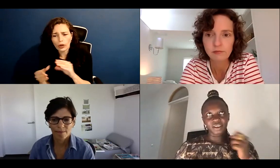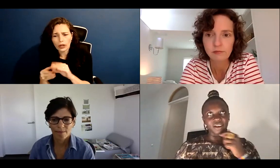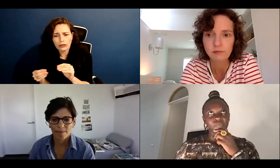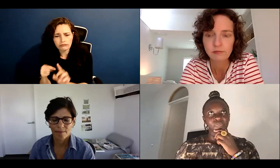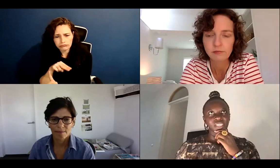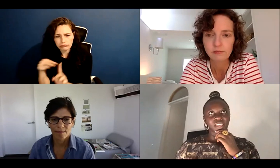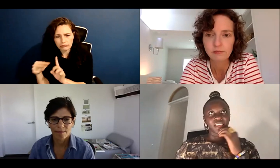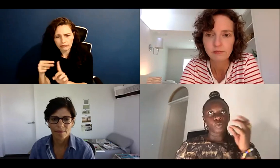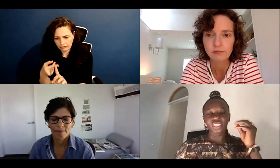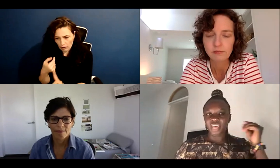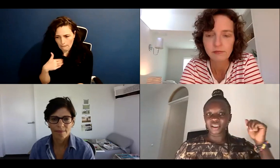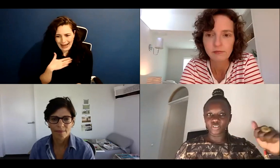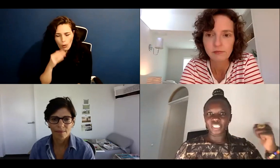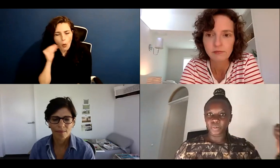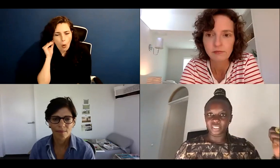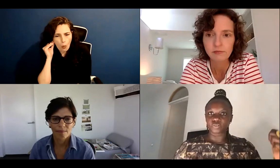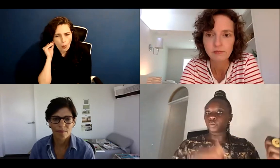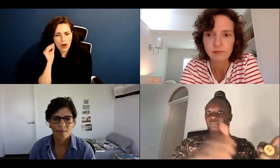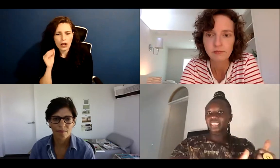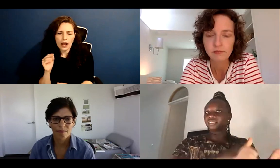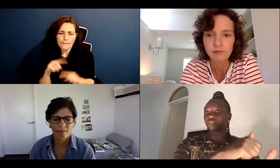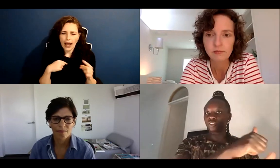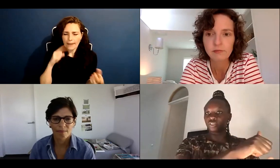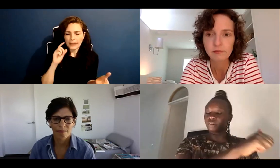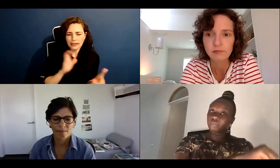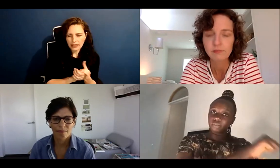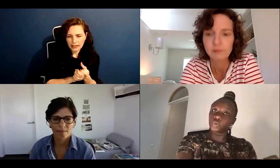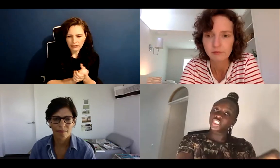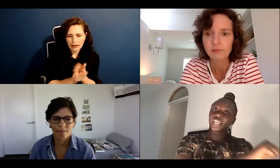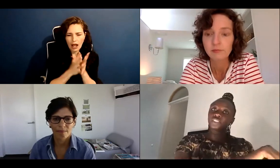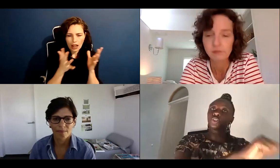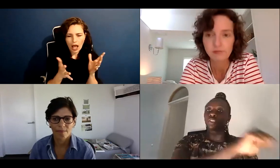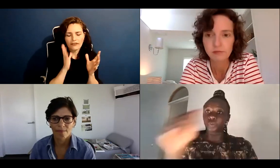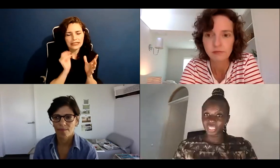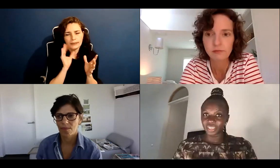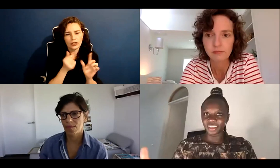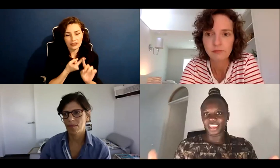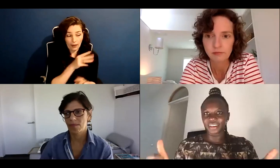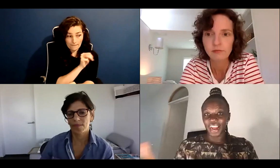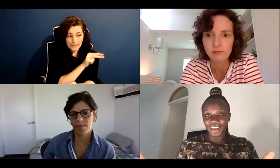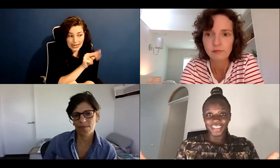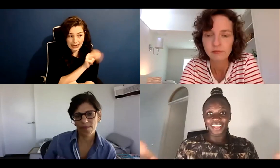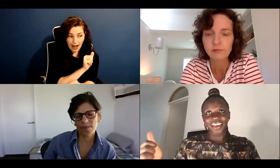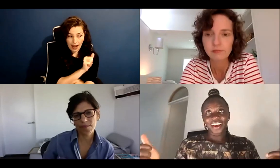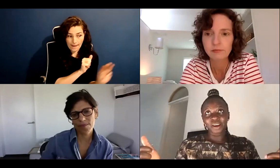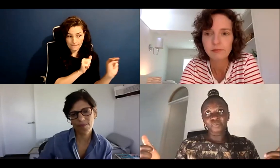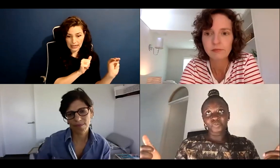that with a lot of experience from like, what she was bringing, and